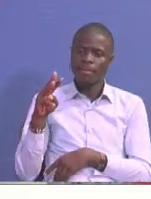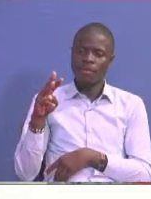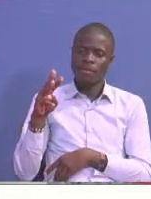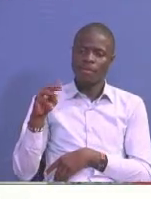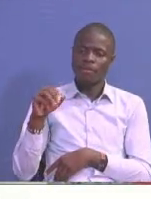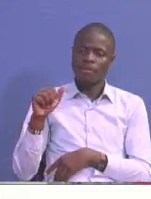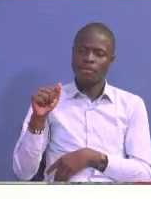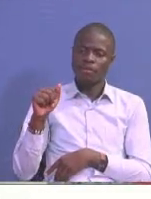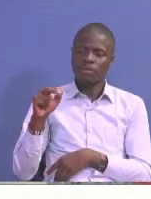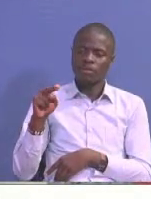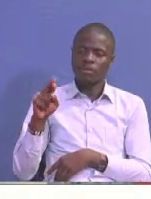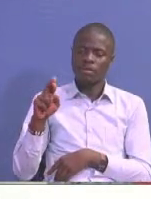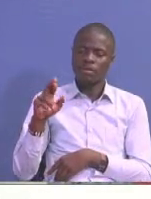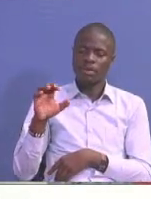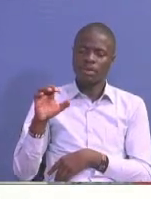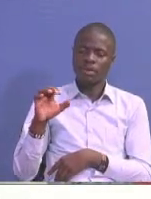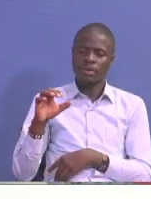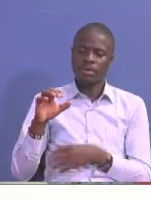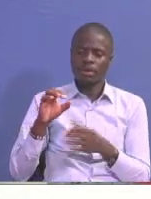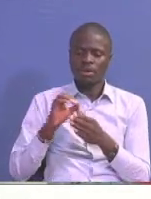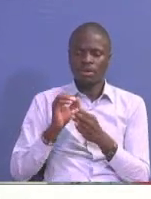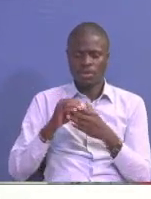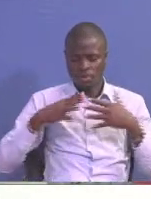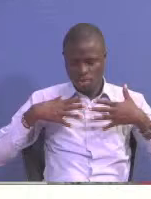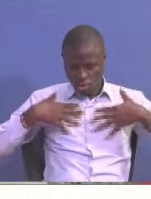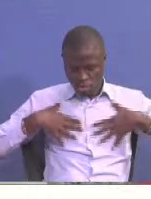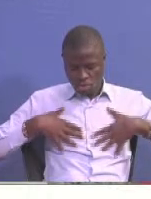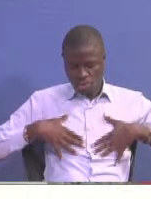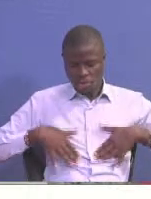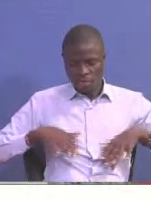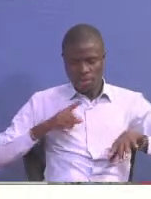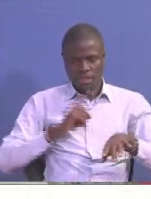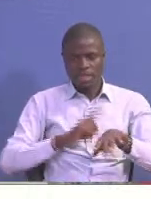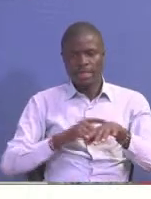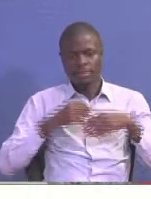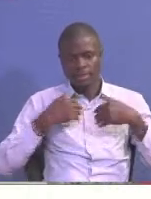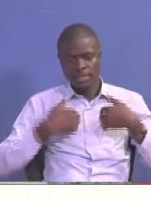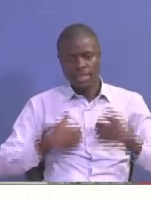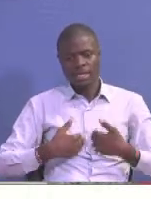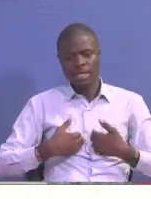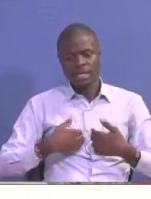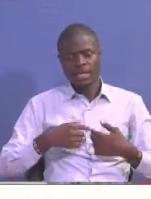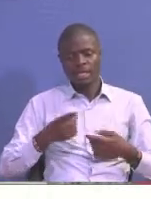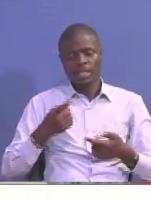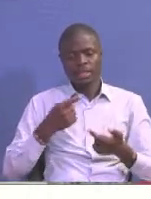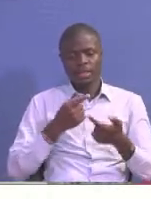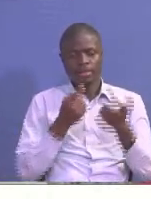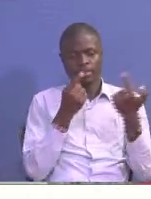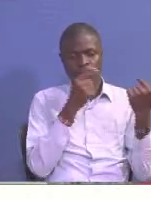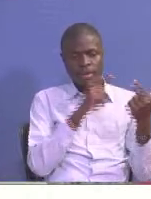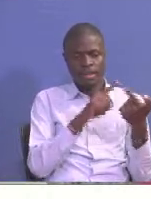people wear clothes when they are tired of them, they ship them to Africa.